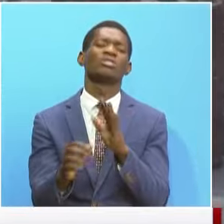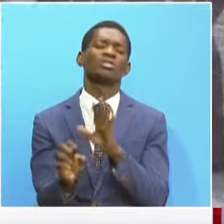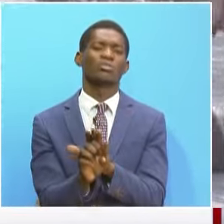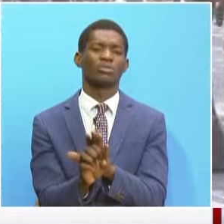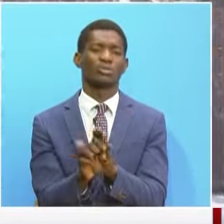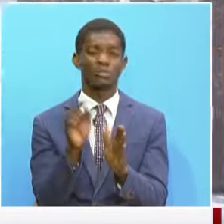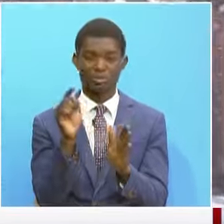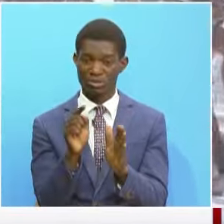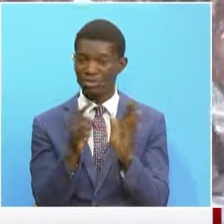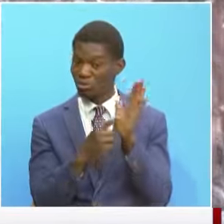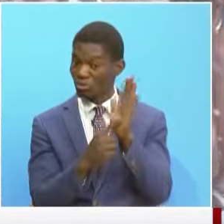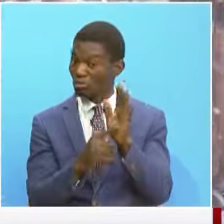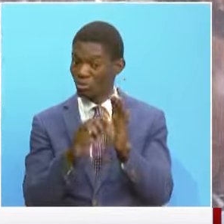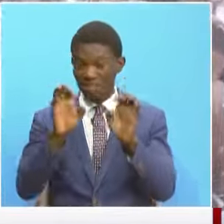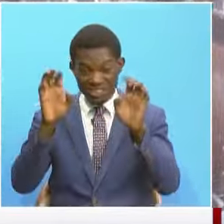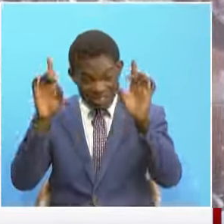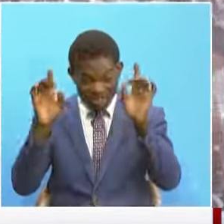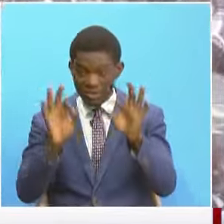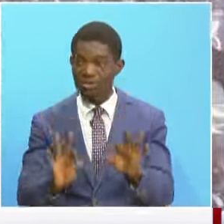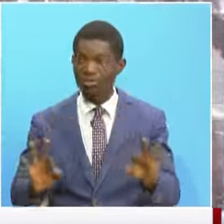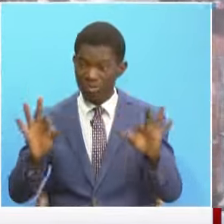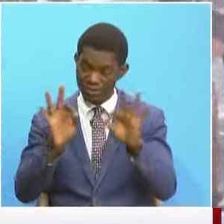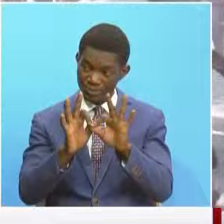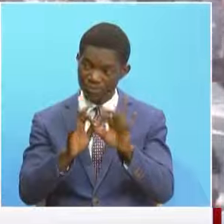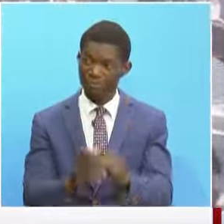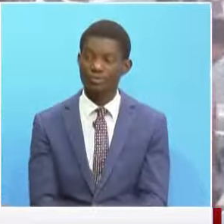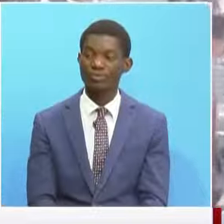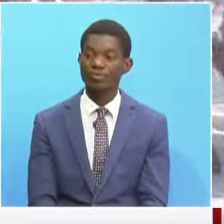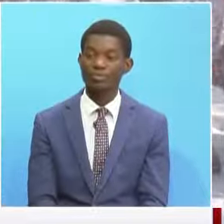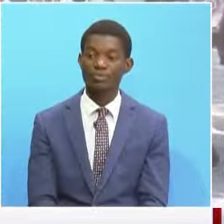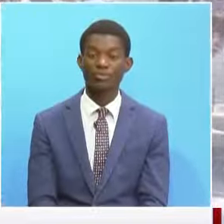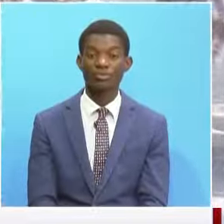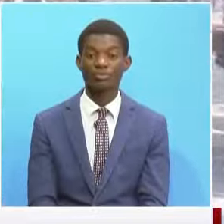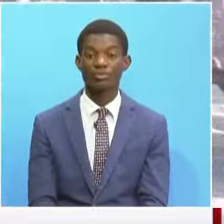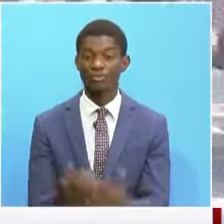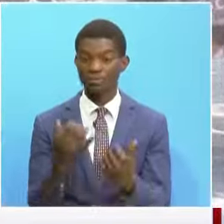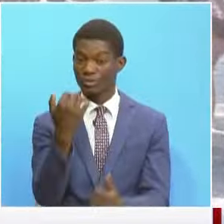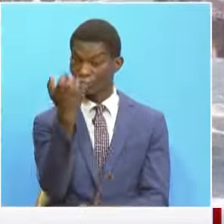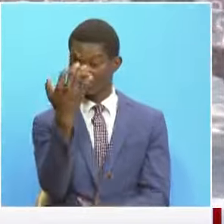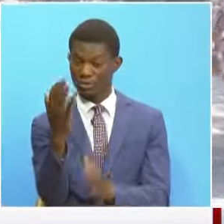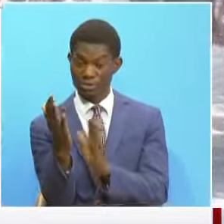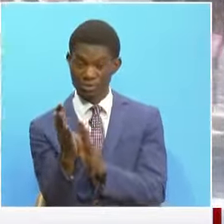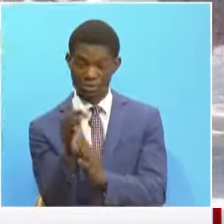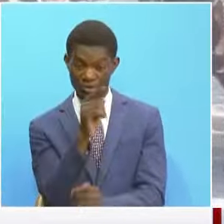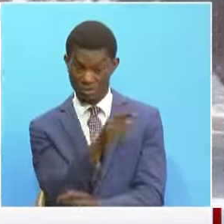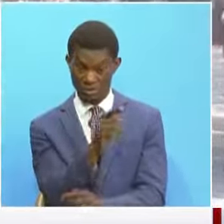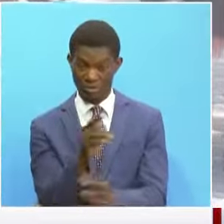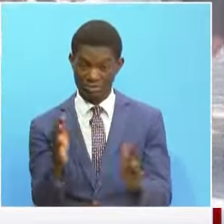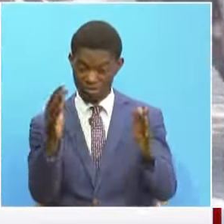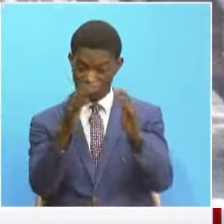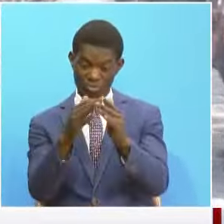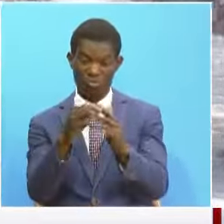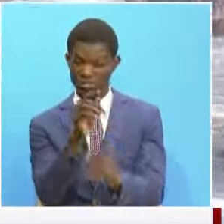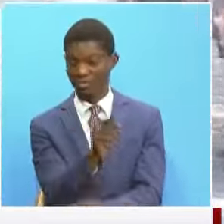education. The colorful symposium attracted about 15 schools around the district and several